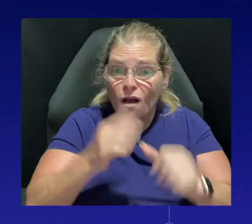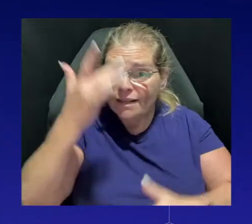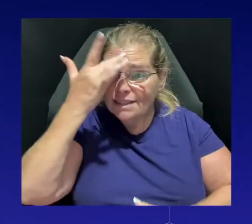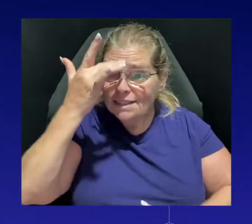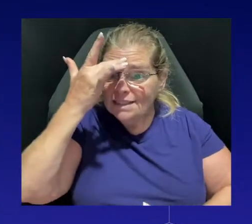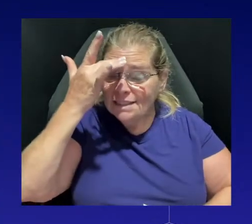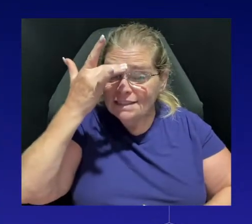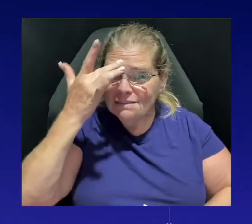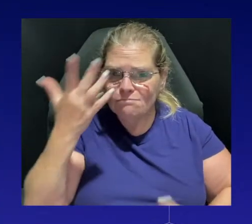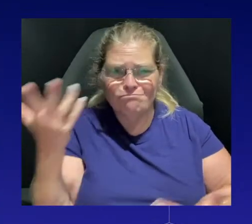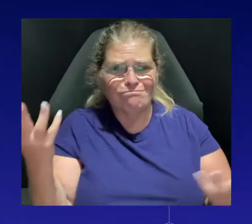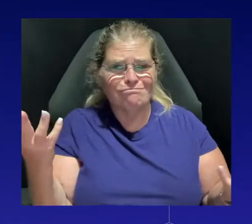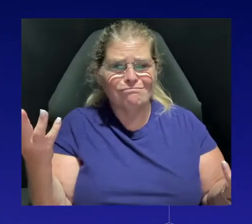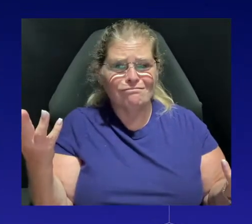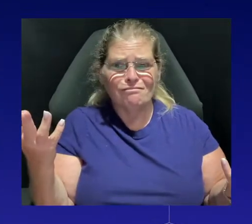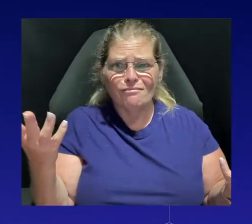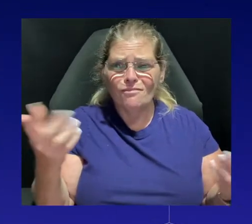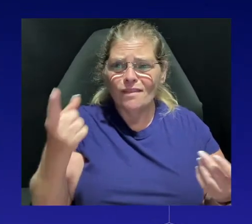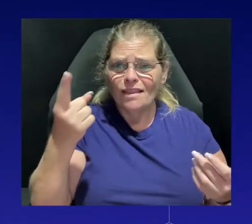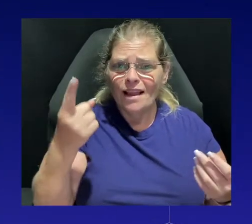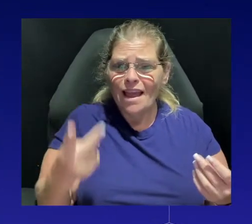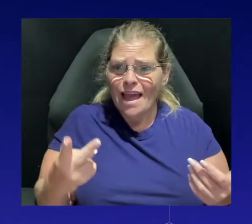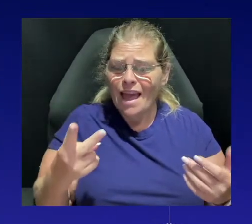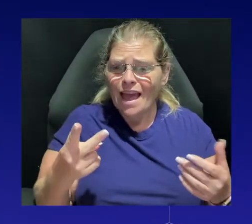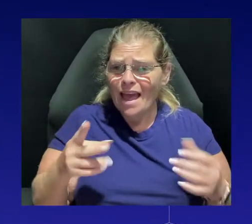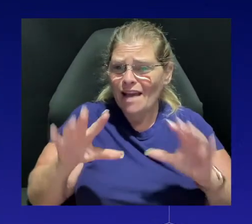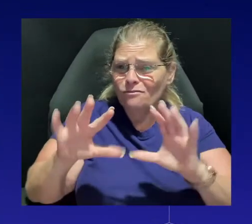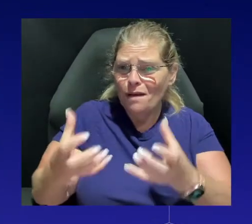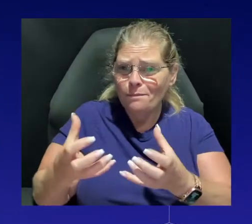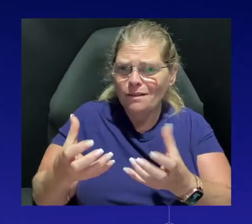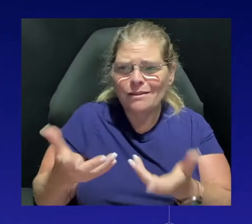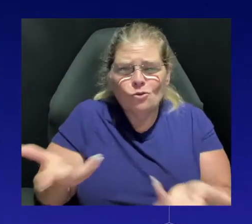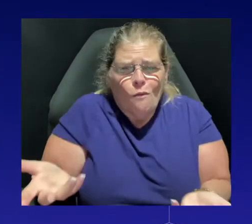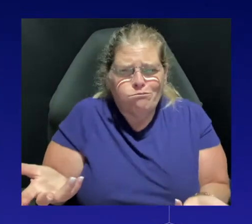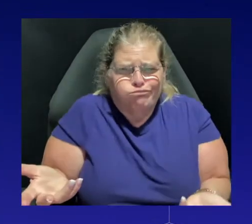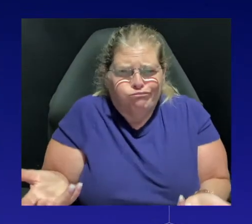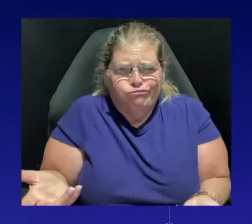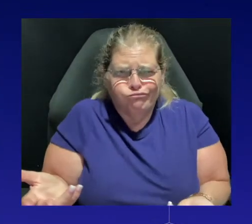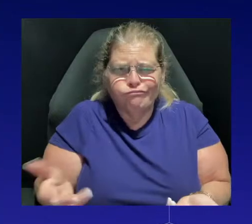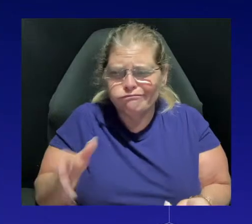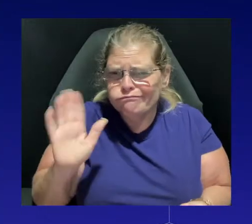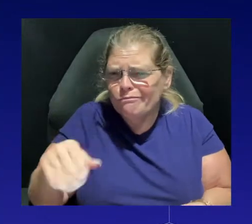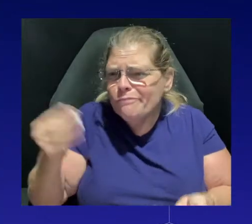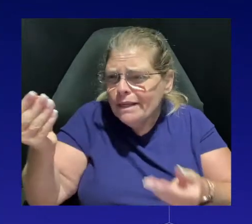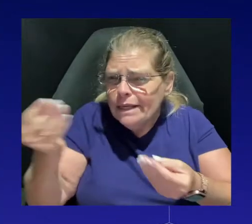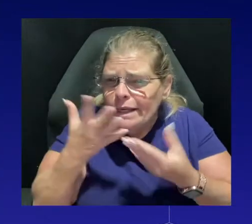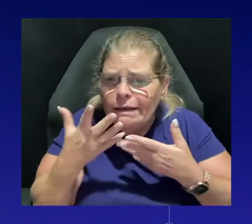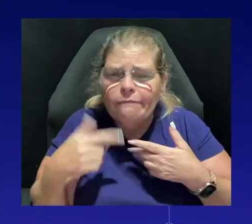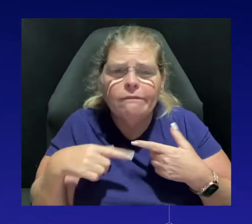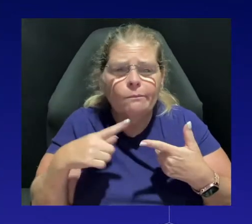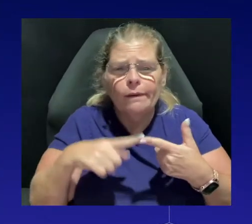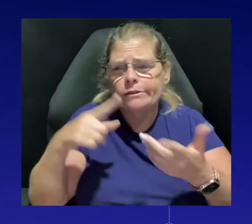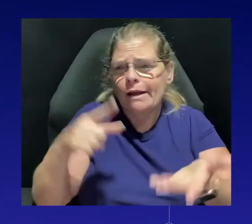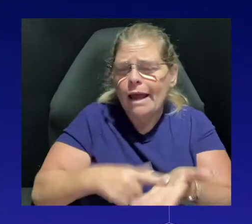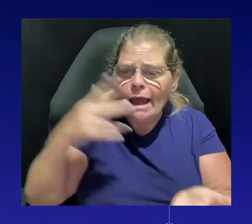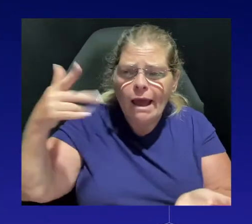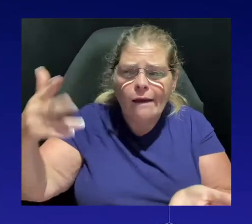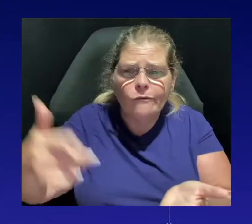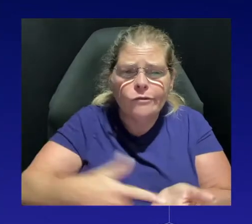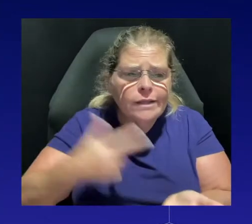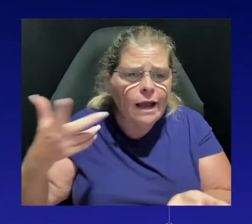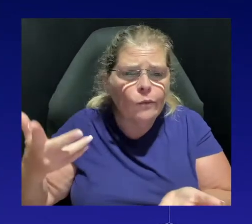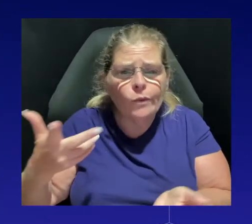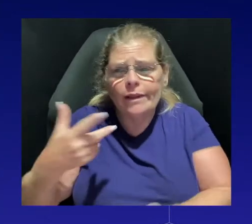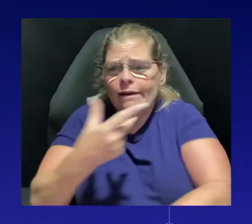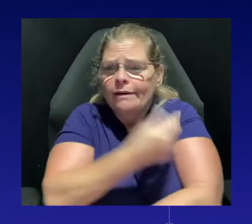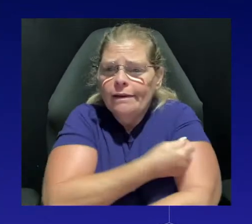population, they don't need much health care, right? They can get by with information, occasional, going to get vaccines